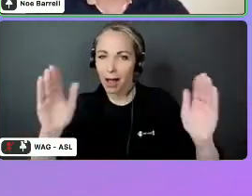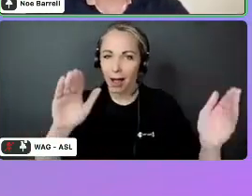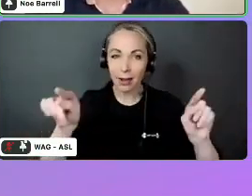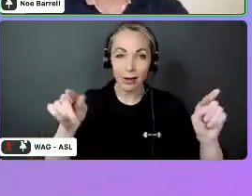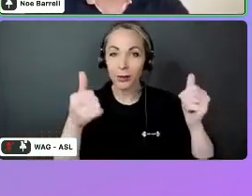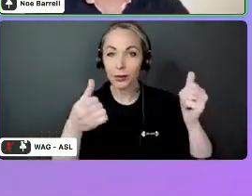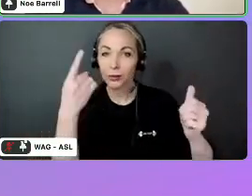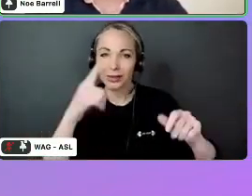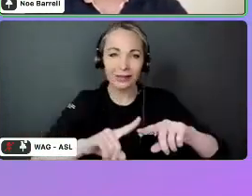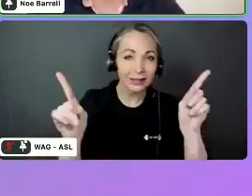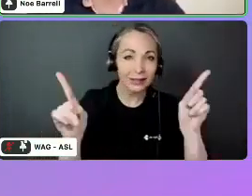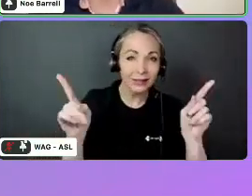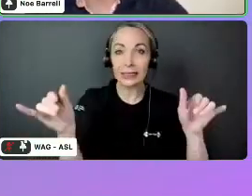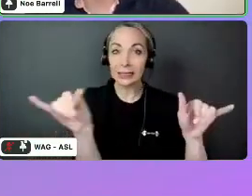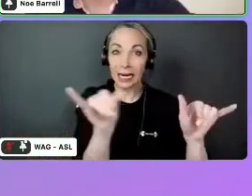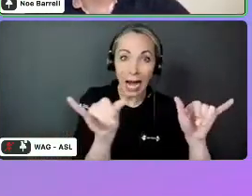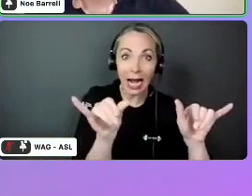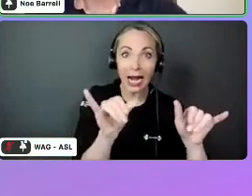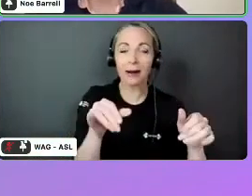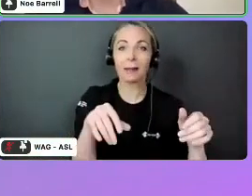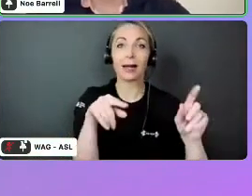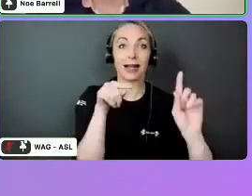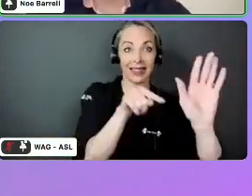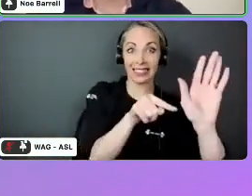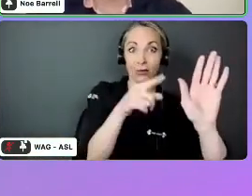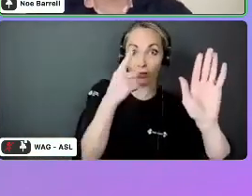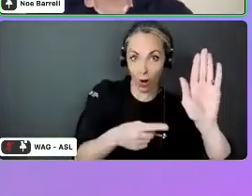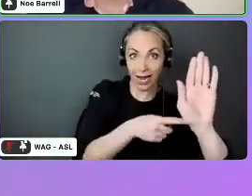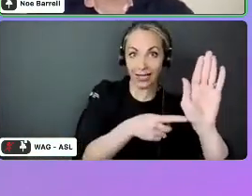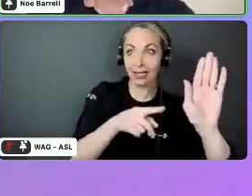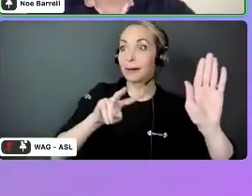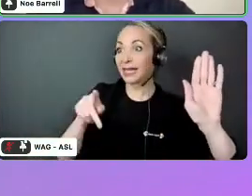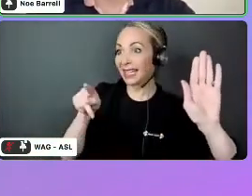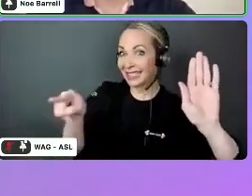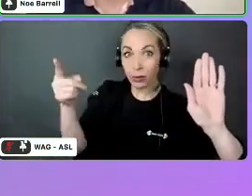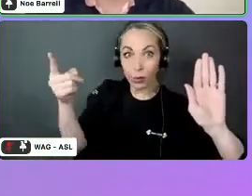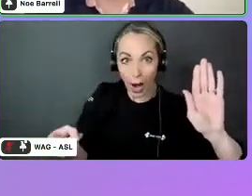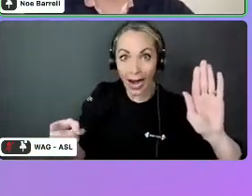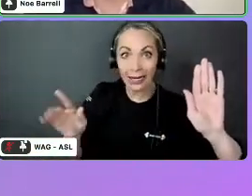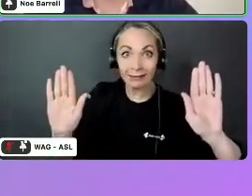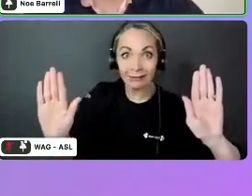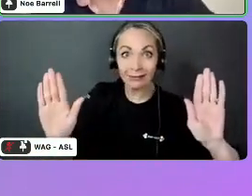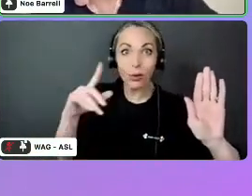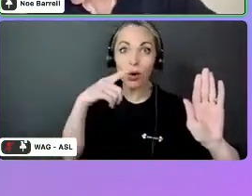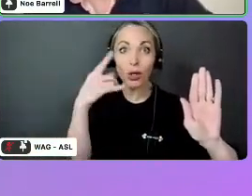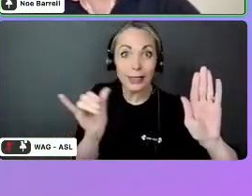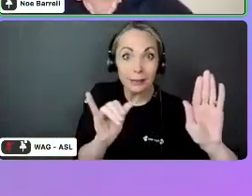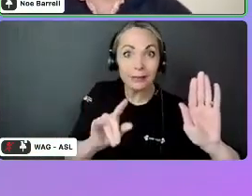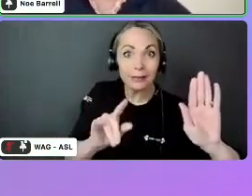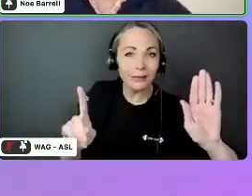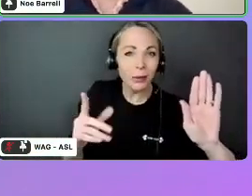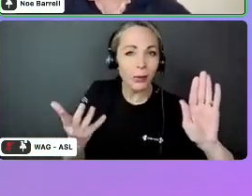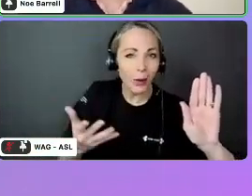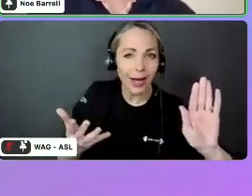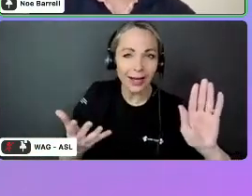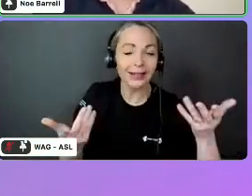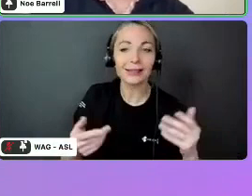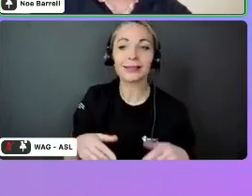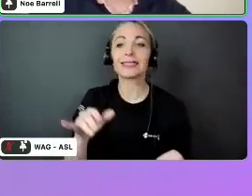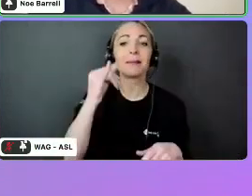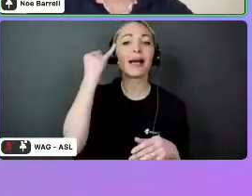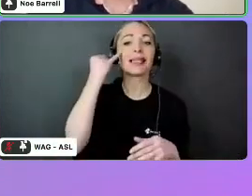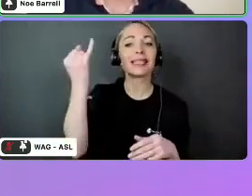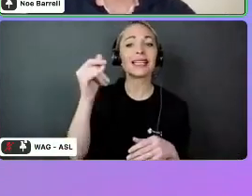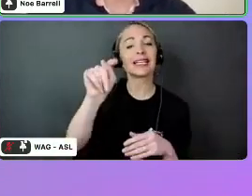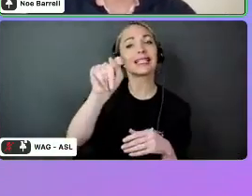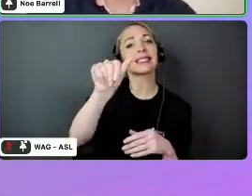in all of the tab examples, actually, it would be impossible to tell whether or not one tab is selected or not